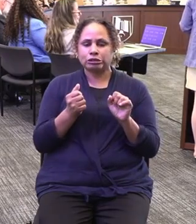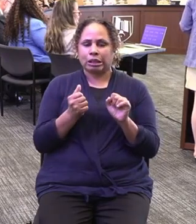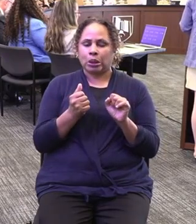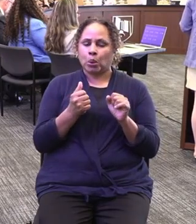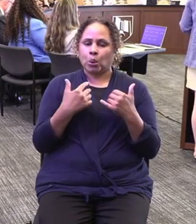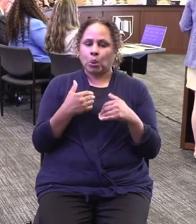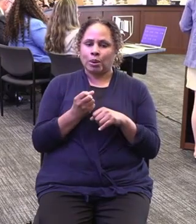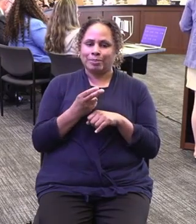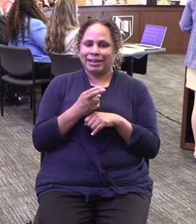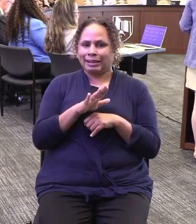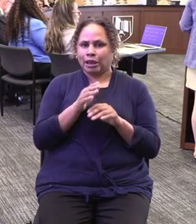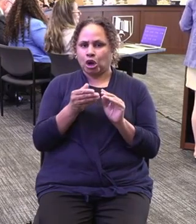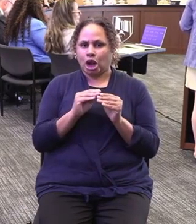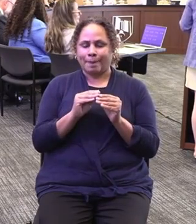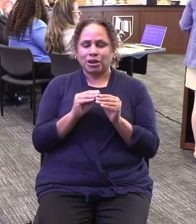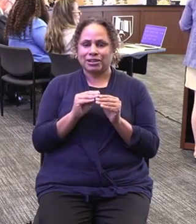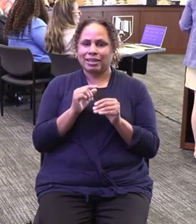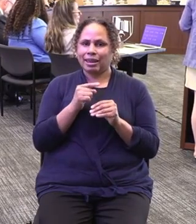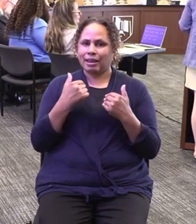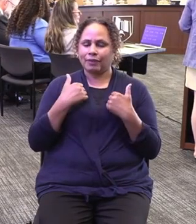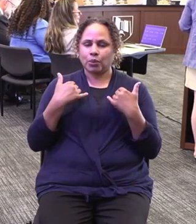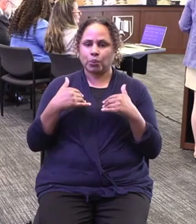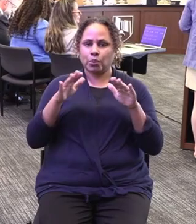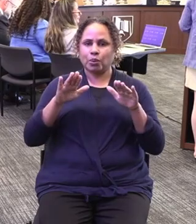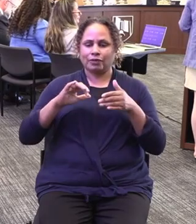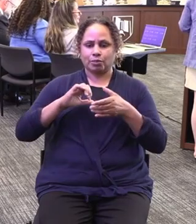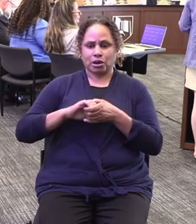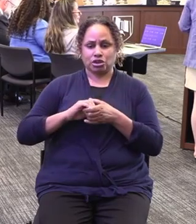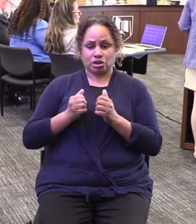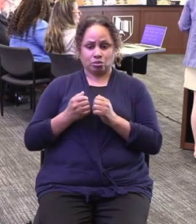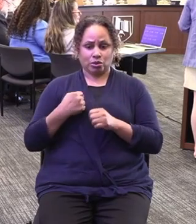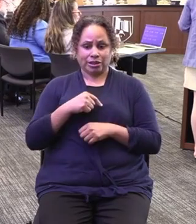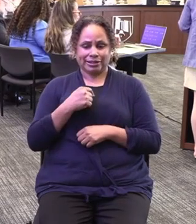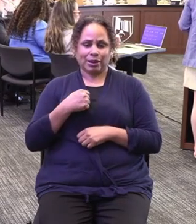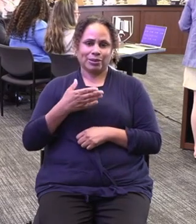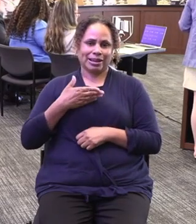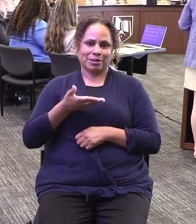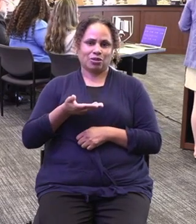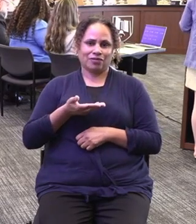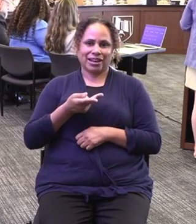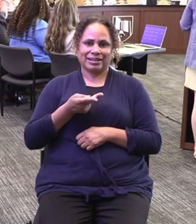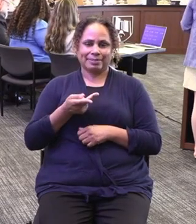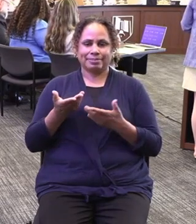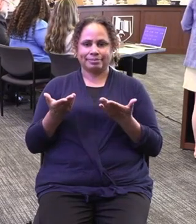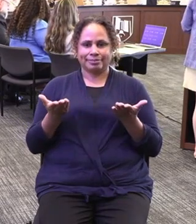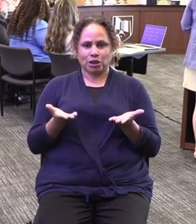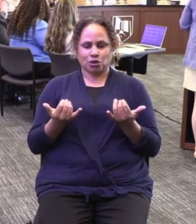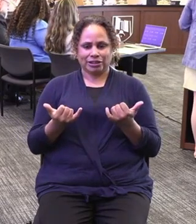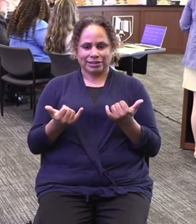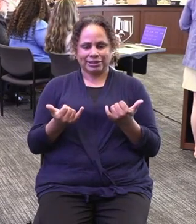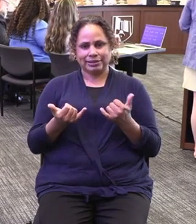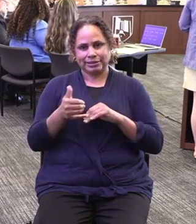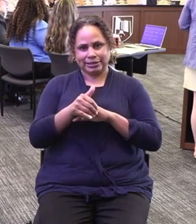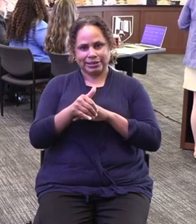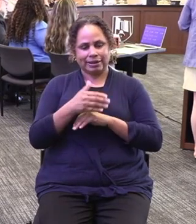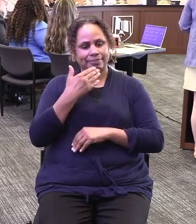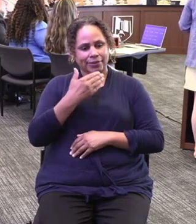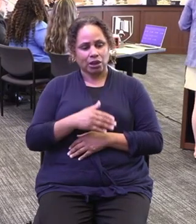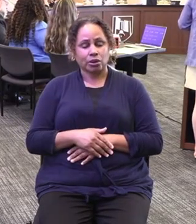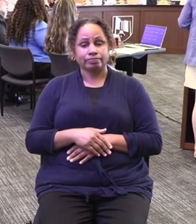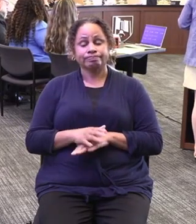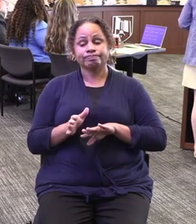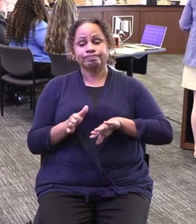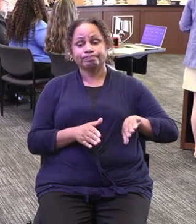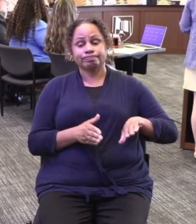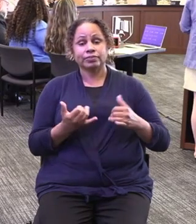honest. They have a wonderful partnership with us, and I was really glad to invite them here tonight. So thank you to them. But